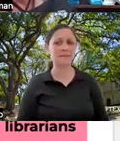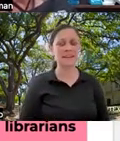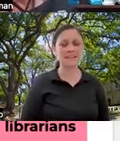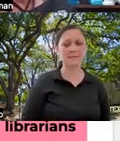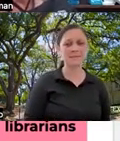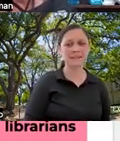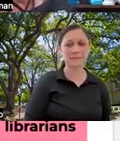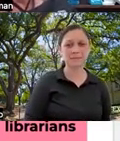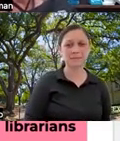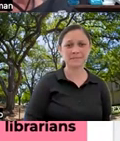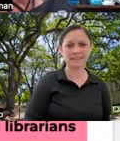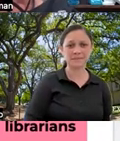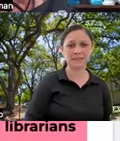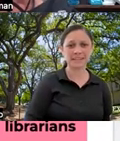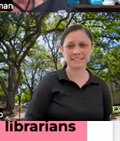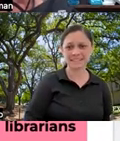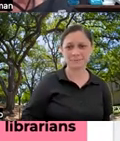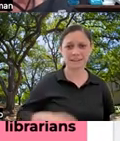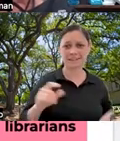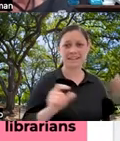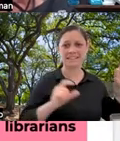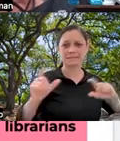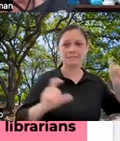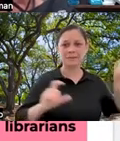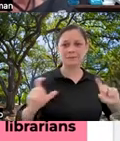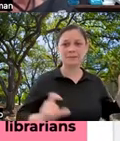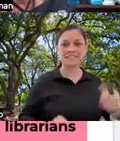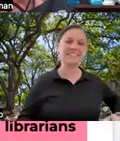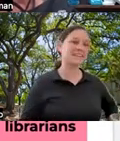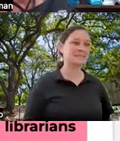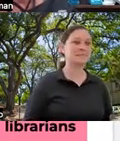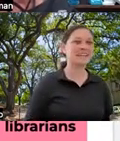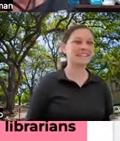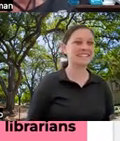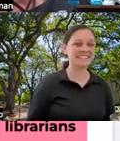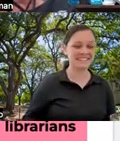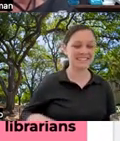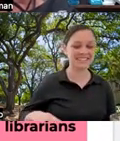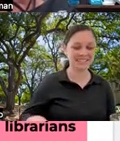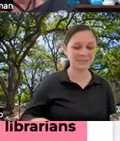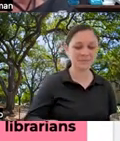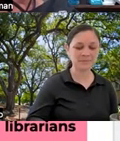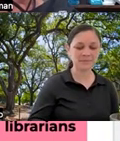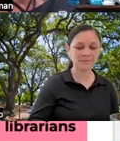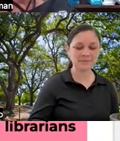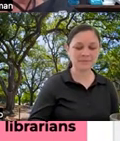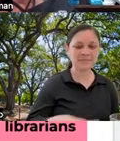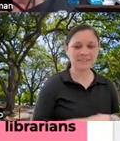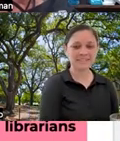also a lot of good ideas in recognizing what didn't come to mind initially.